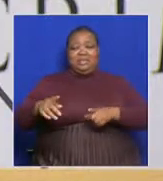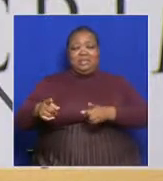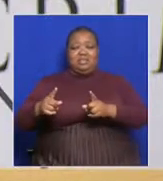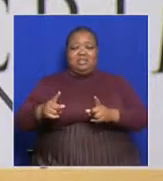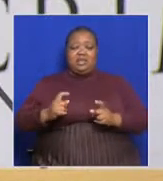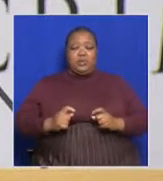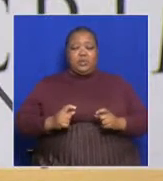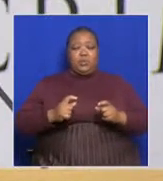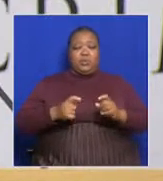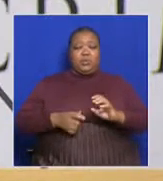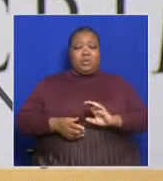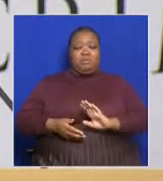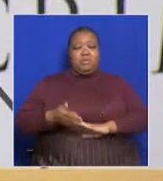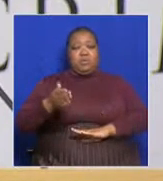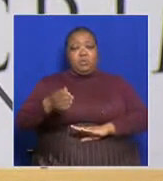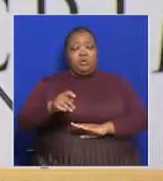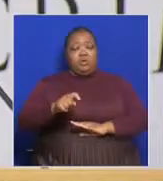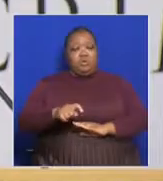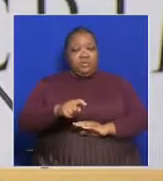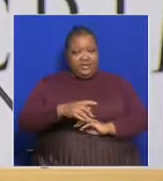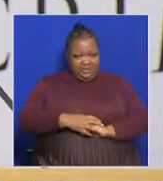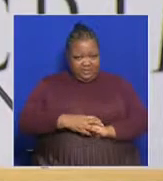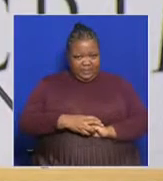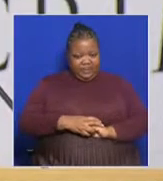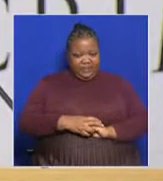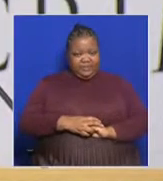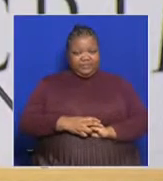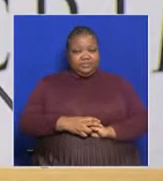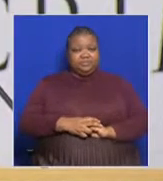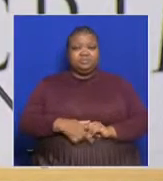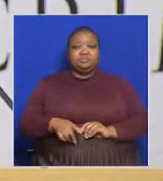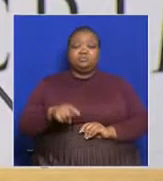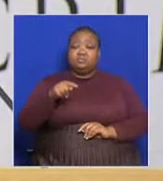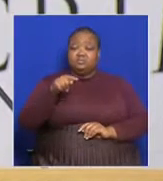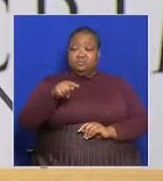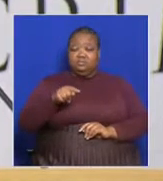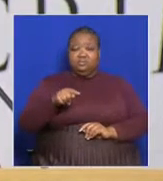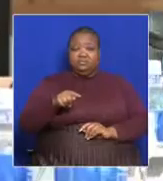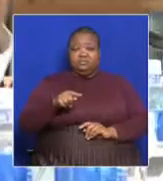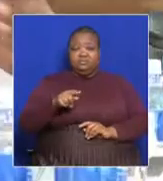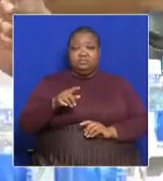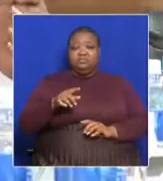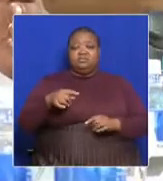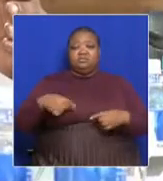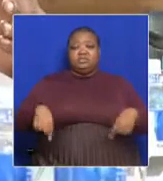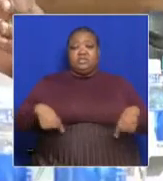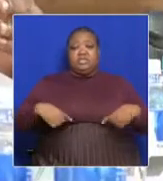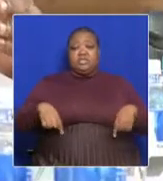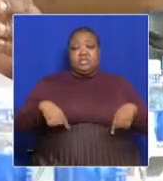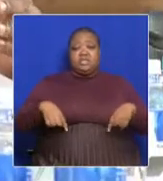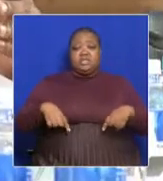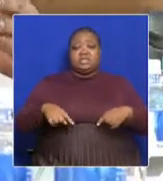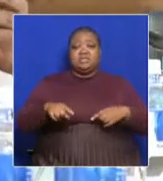Otherwise, that situation that you are fearful of is